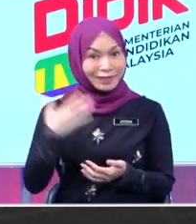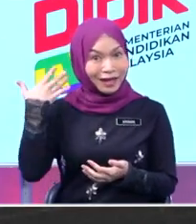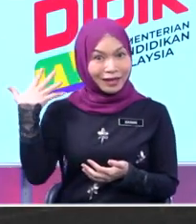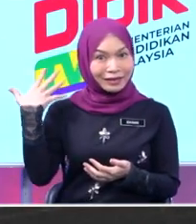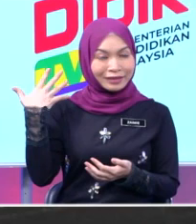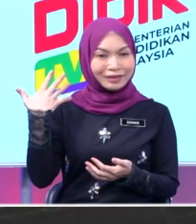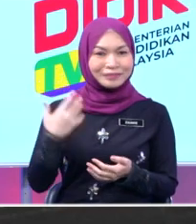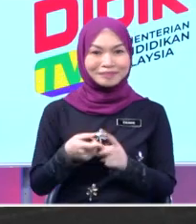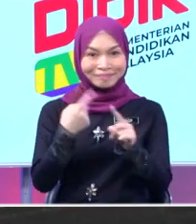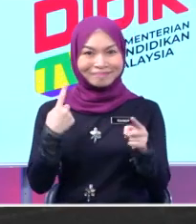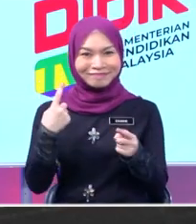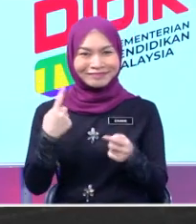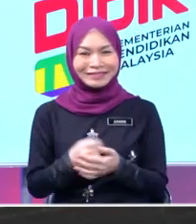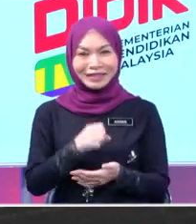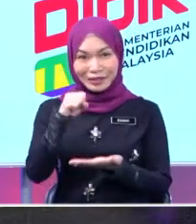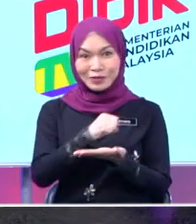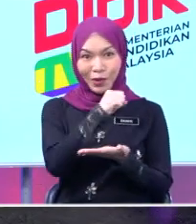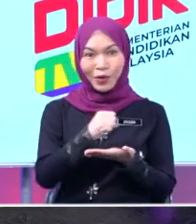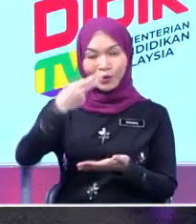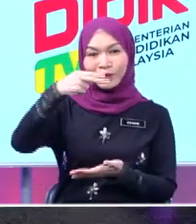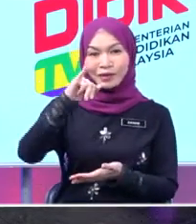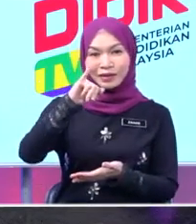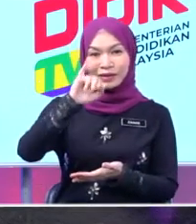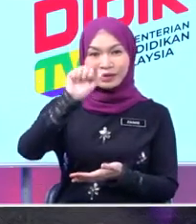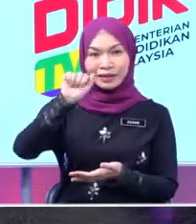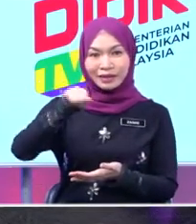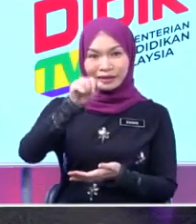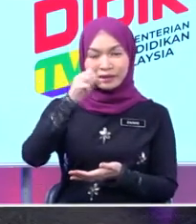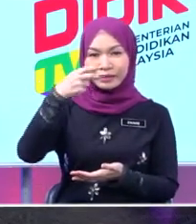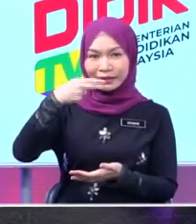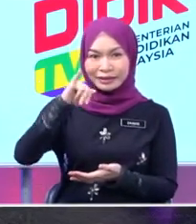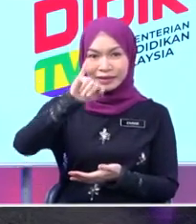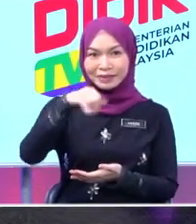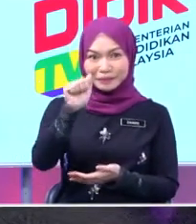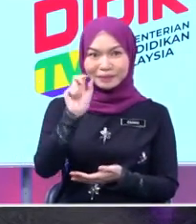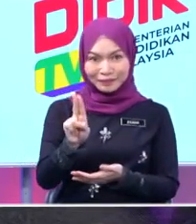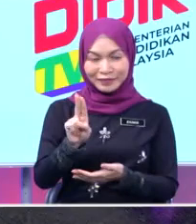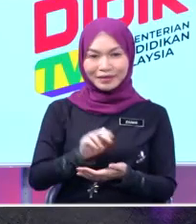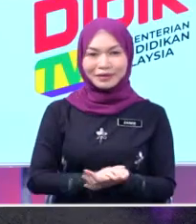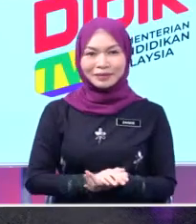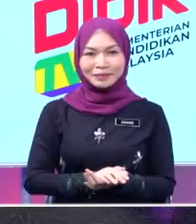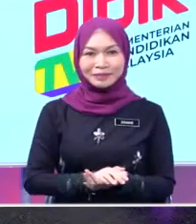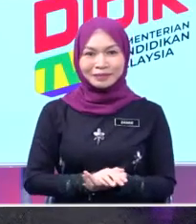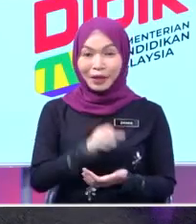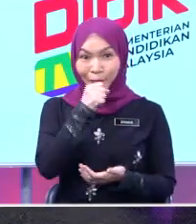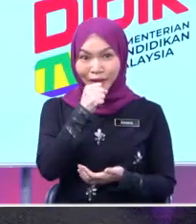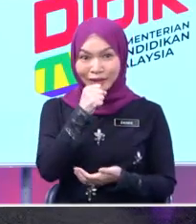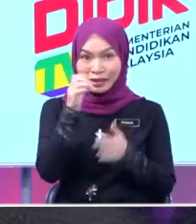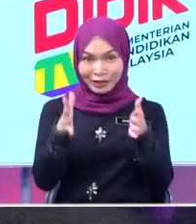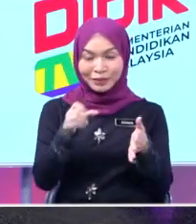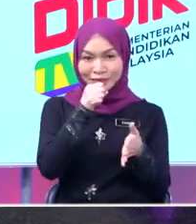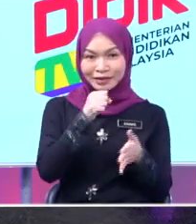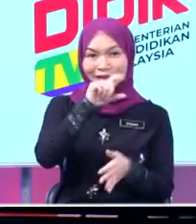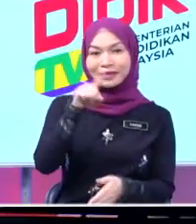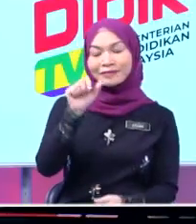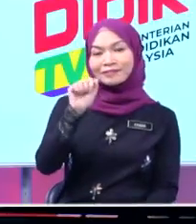Zainal Abidin. I don't know if these kids have ever heard of it before, but it's definitely related to our theme today, which is